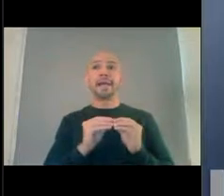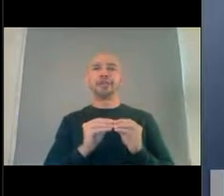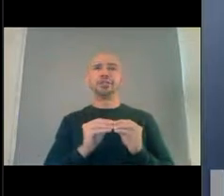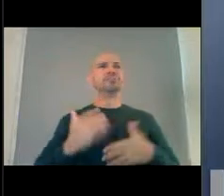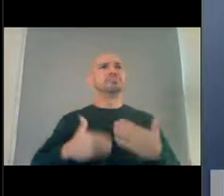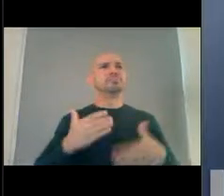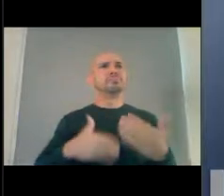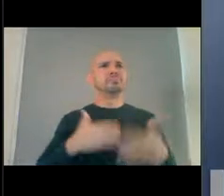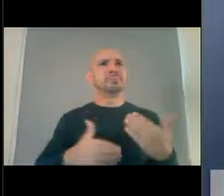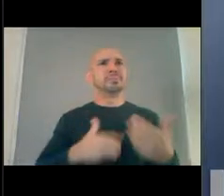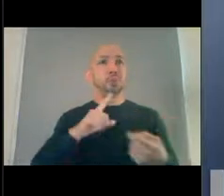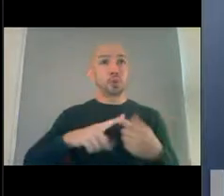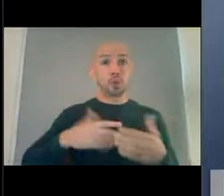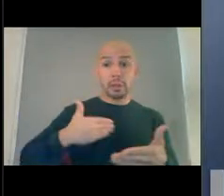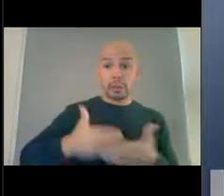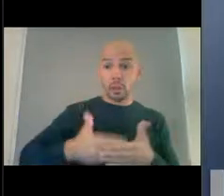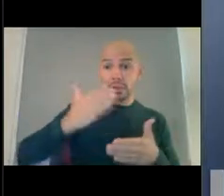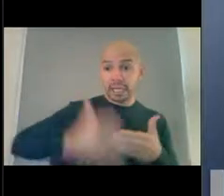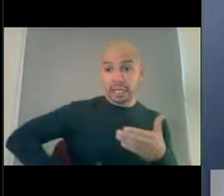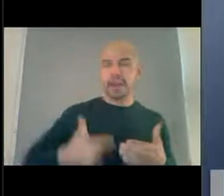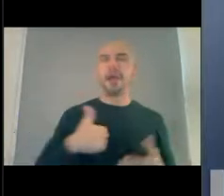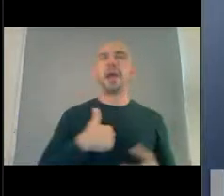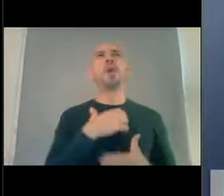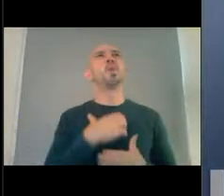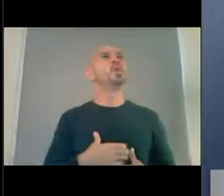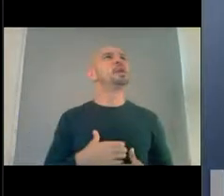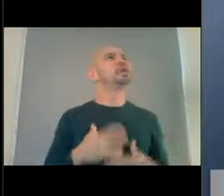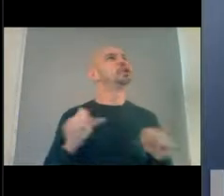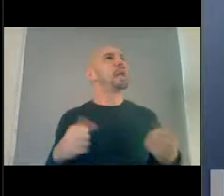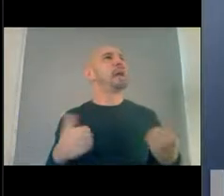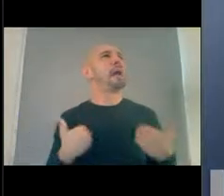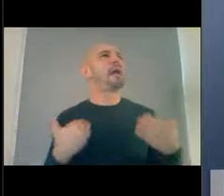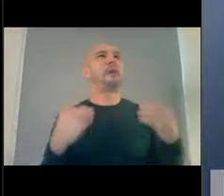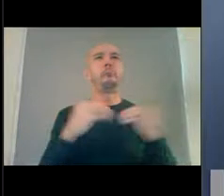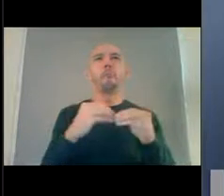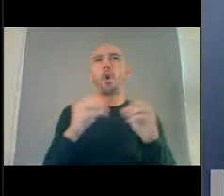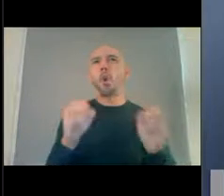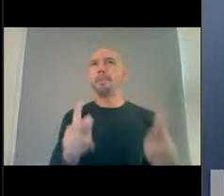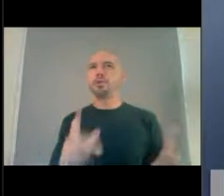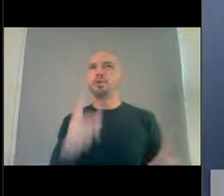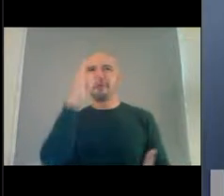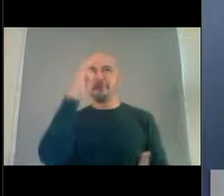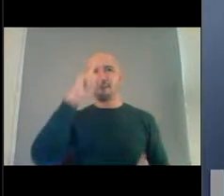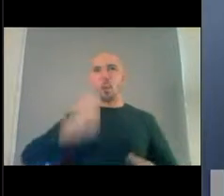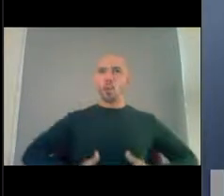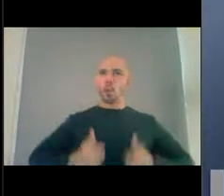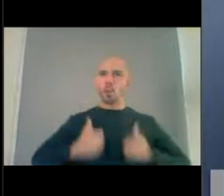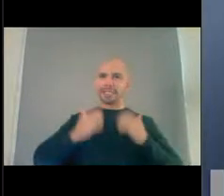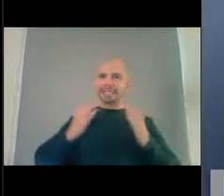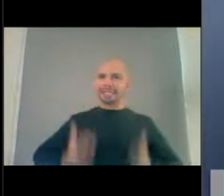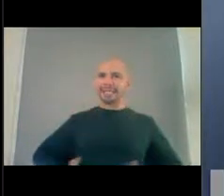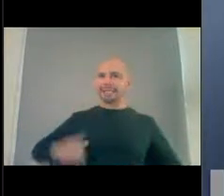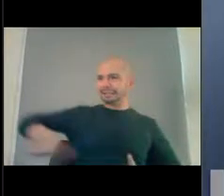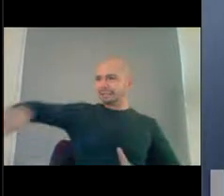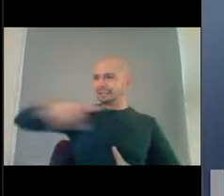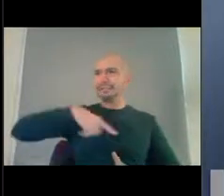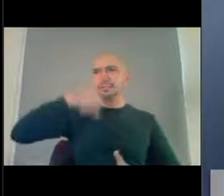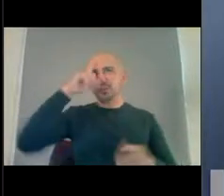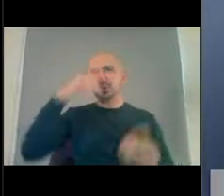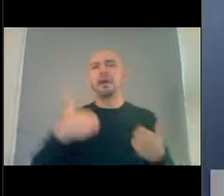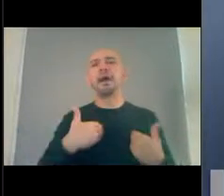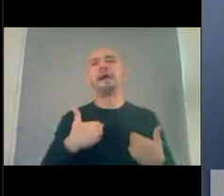wish we would have had maybe um some kind of opportunity for residents to have a follow-up